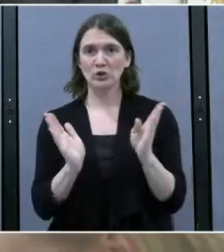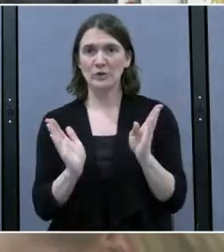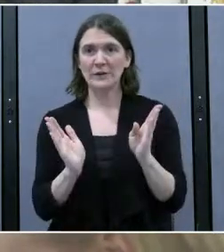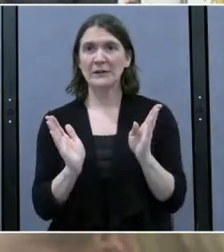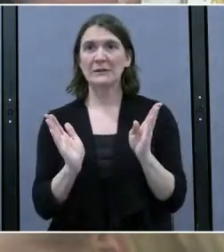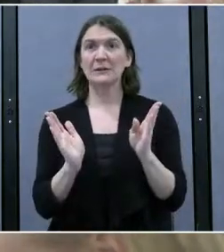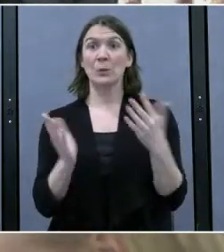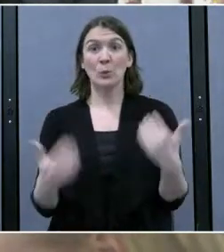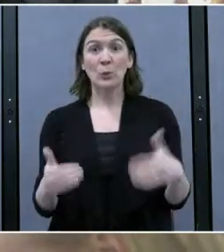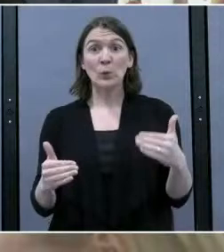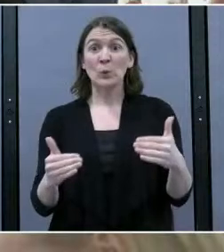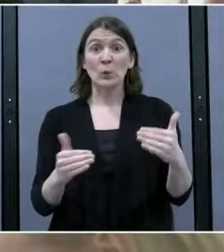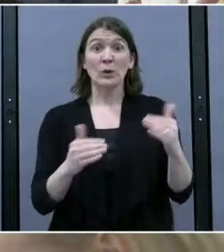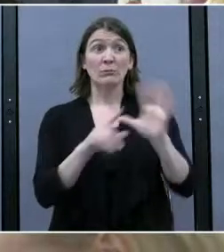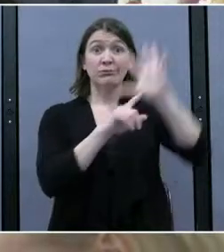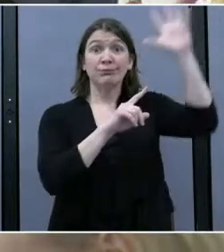are